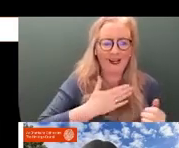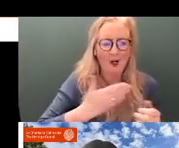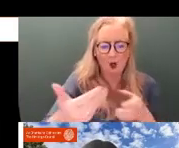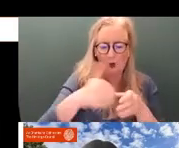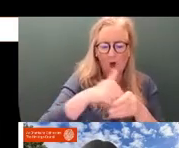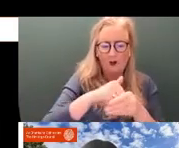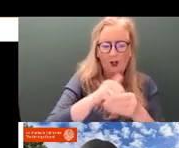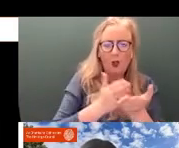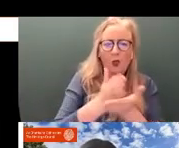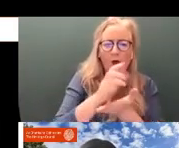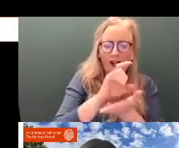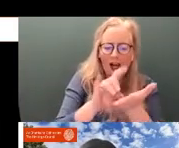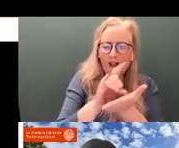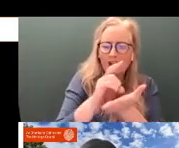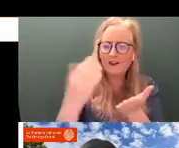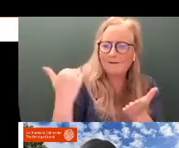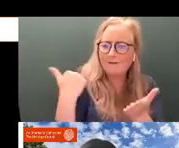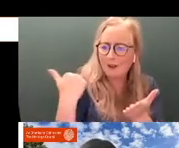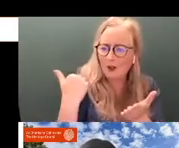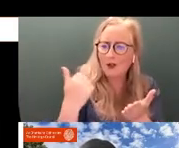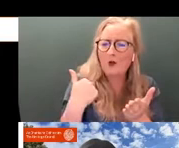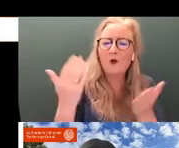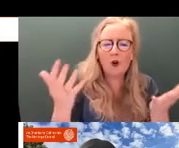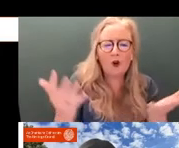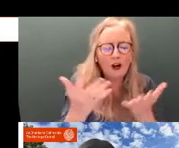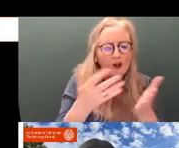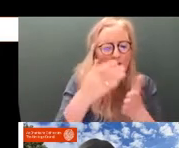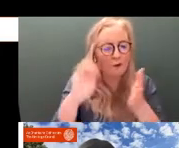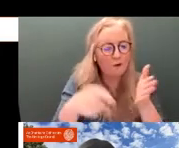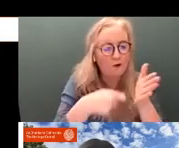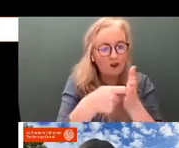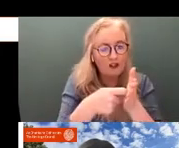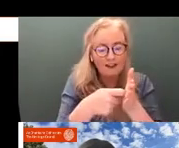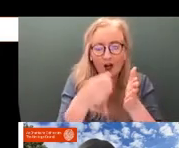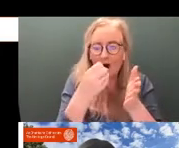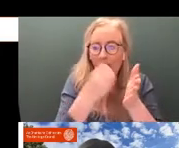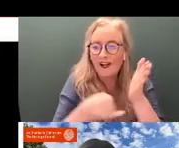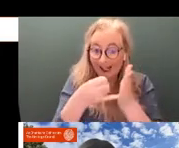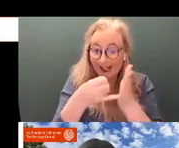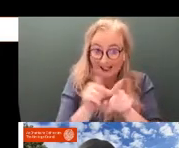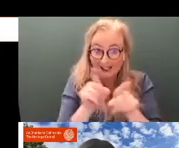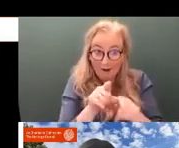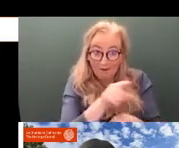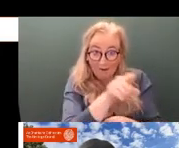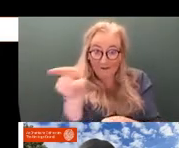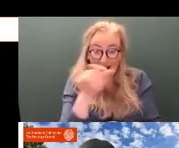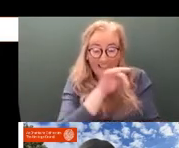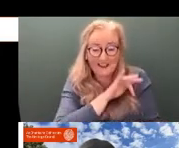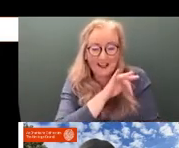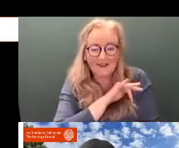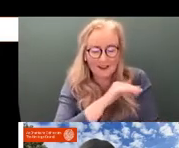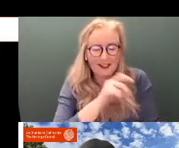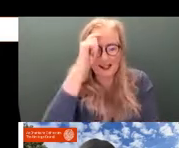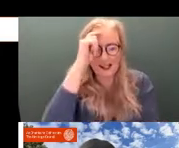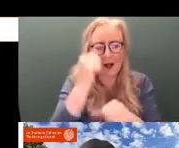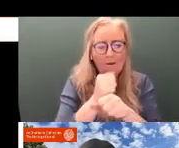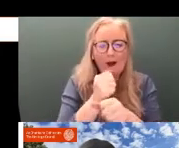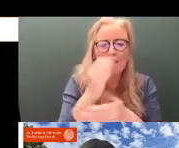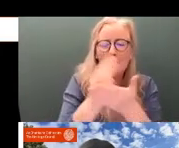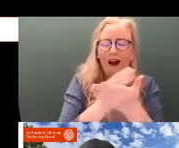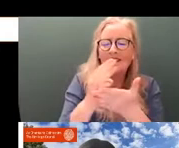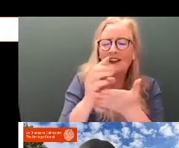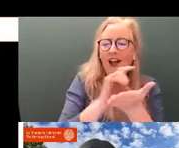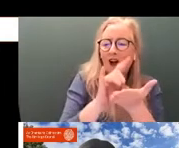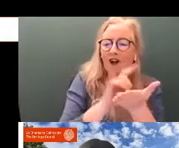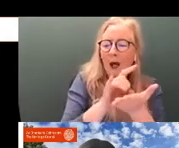We are also encouraging project organizers like yourselves to consider elements of heritage that